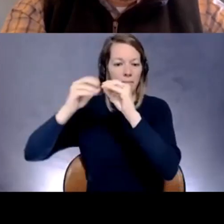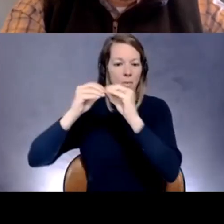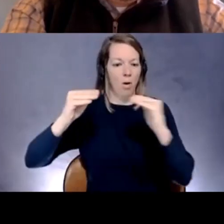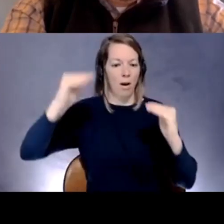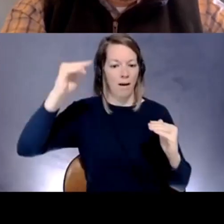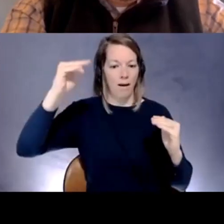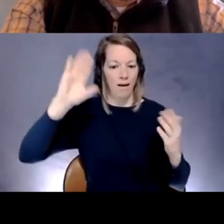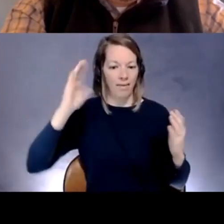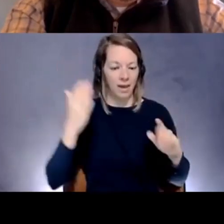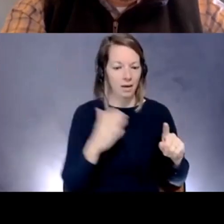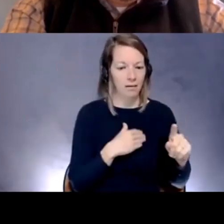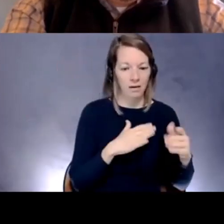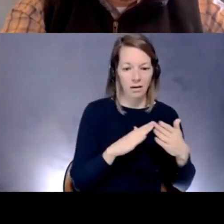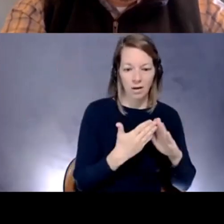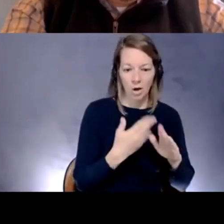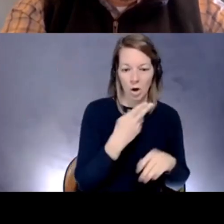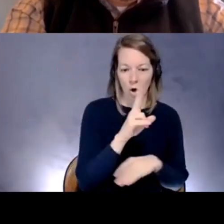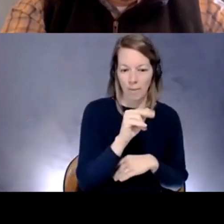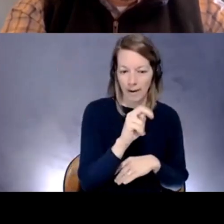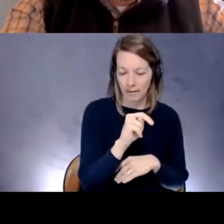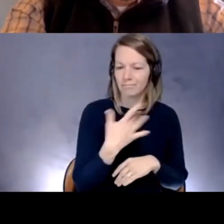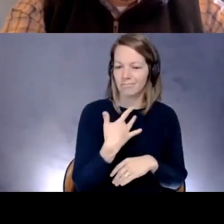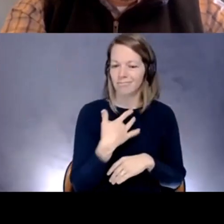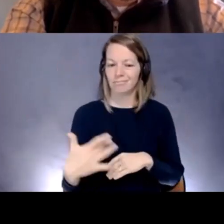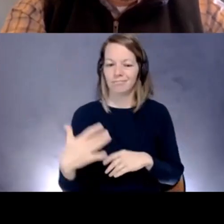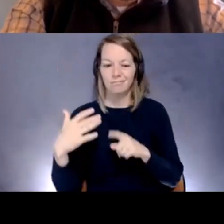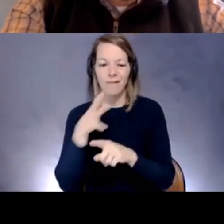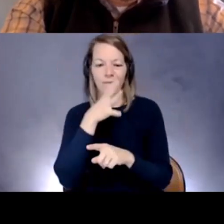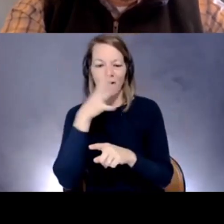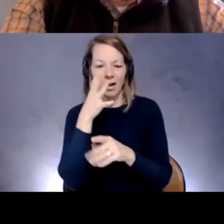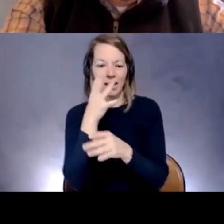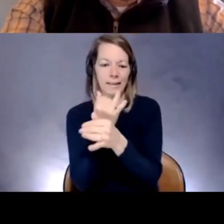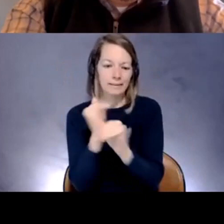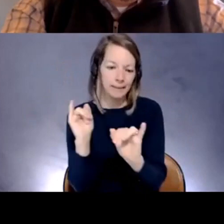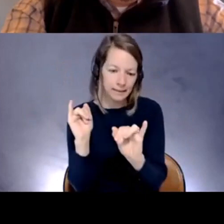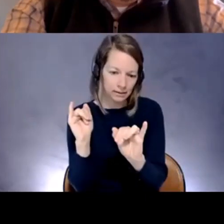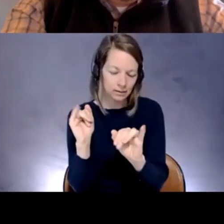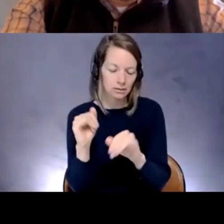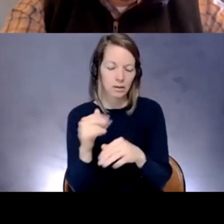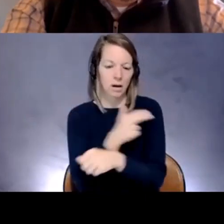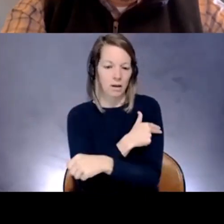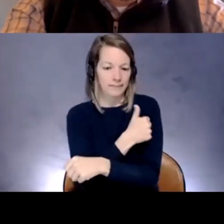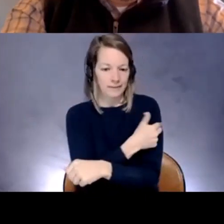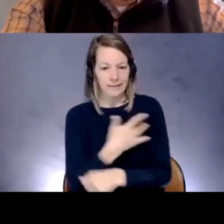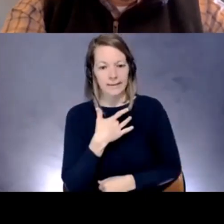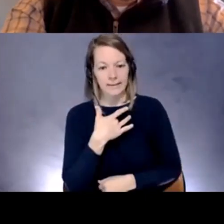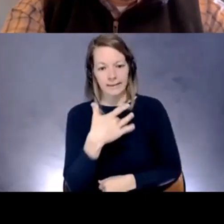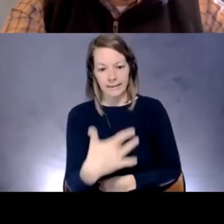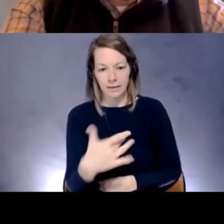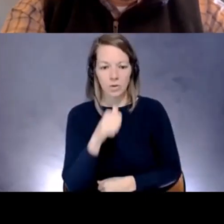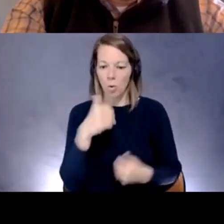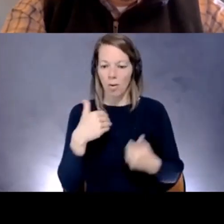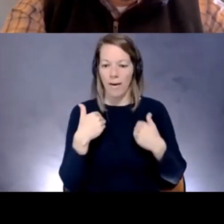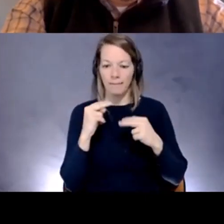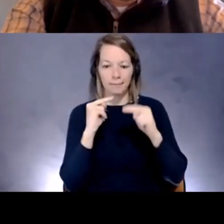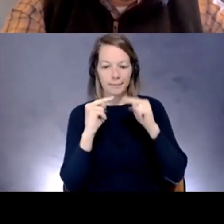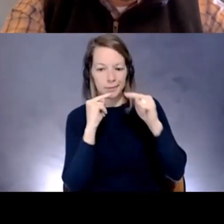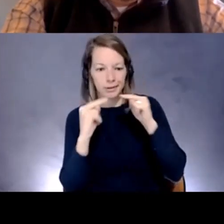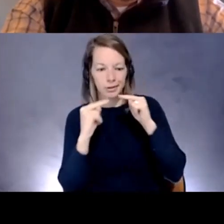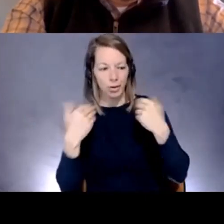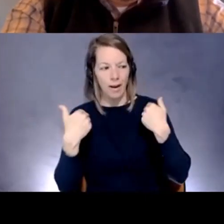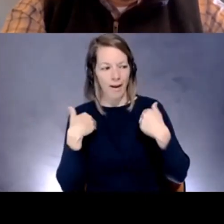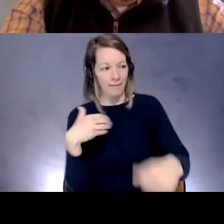those in the urbans. We're typically independent hospitals. We don't have the bargaining power necessarily